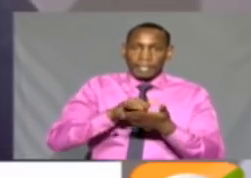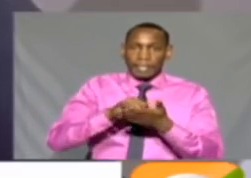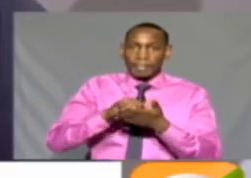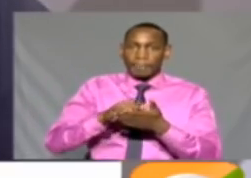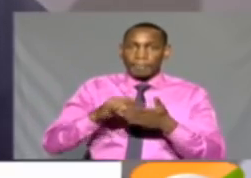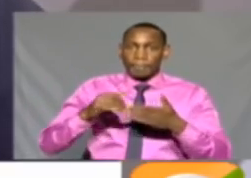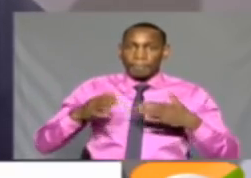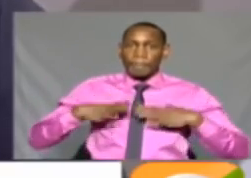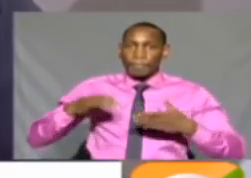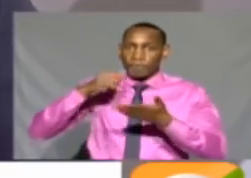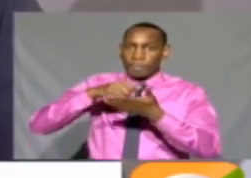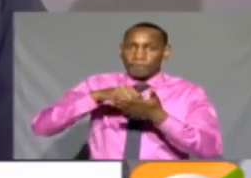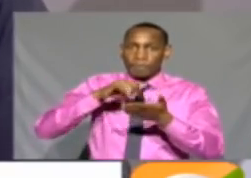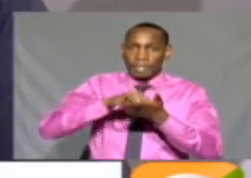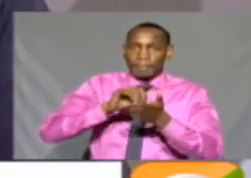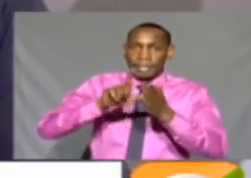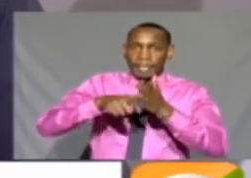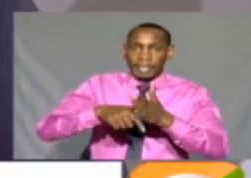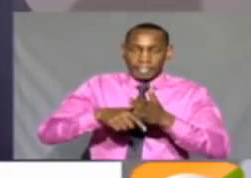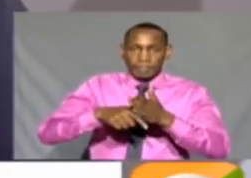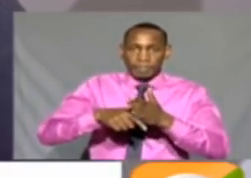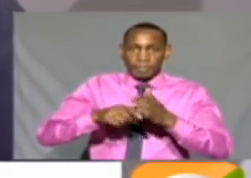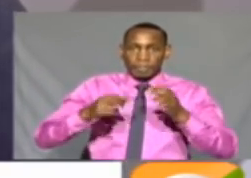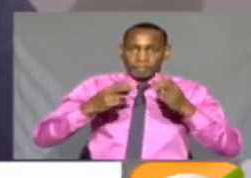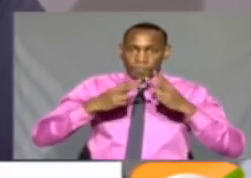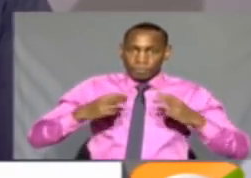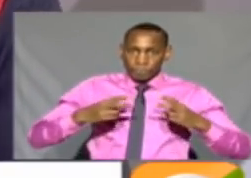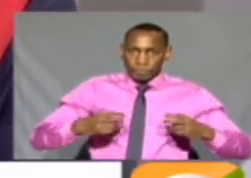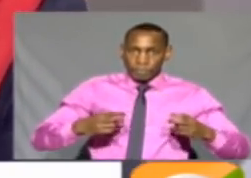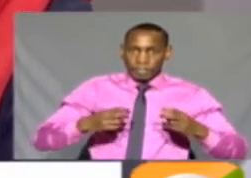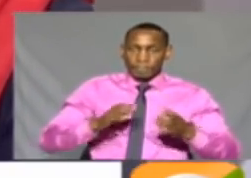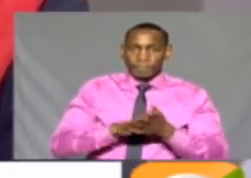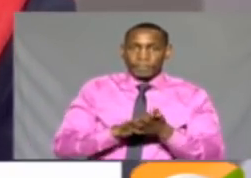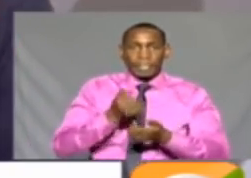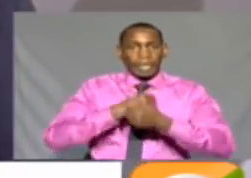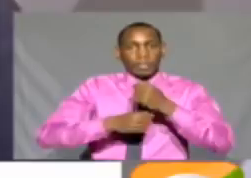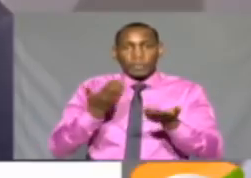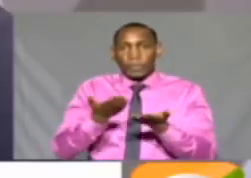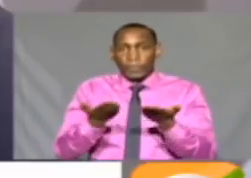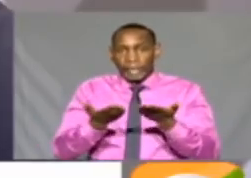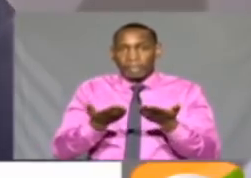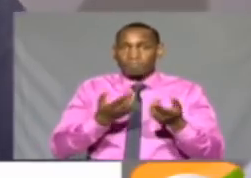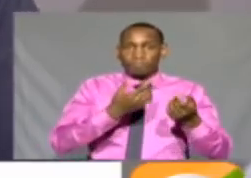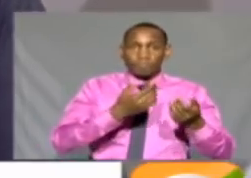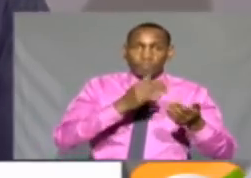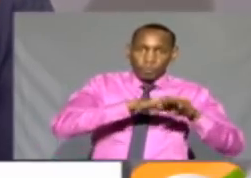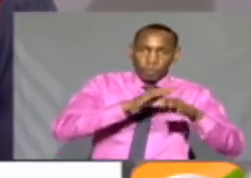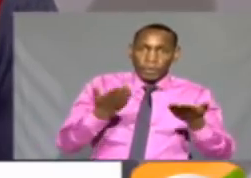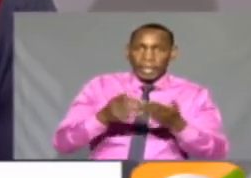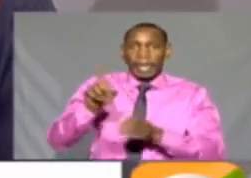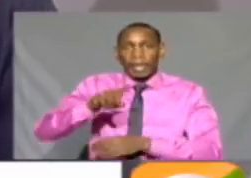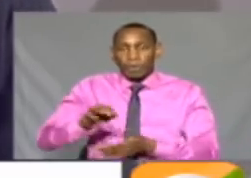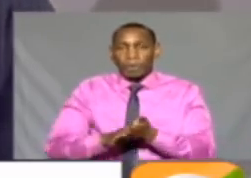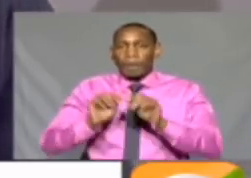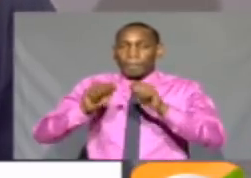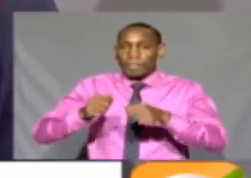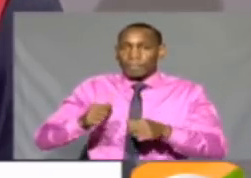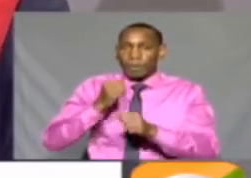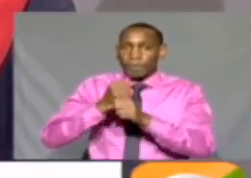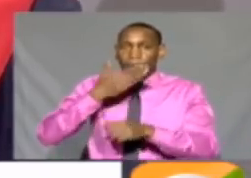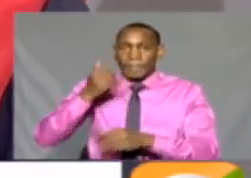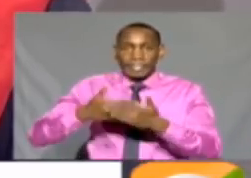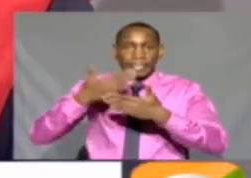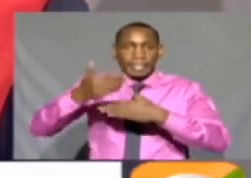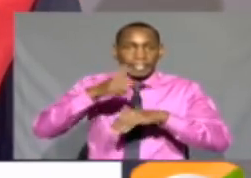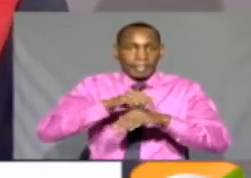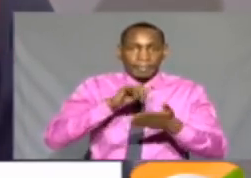victims. And the last one now is where they do the post-mortem of the whole operation to look at where did we do right, where did we go wrong, what could we have done better. And there are those who say